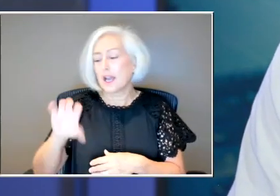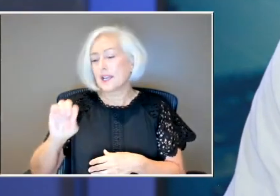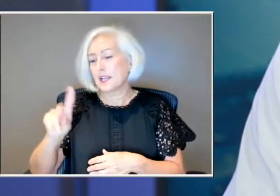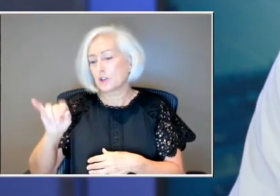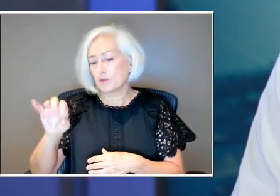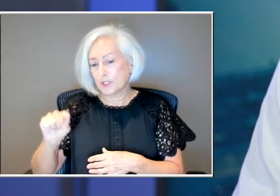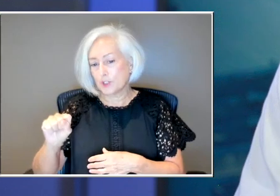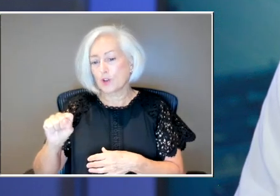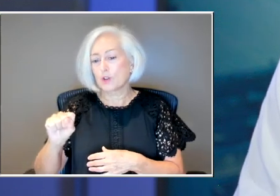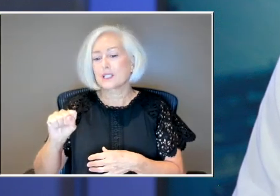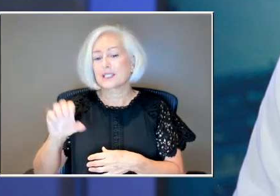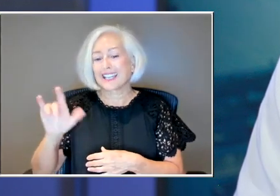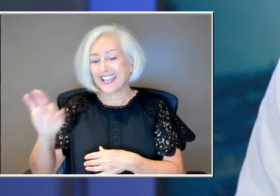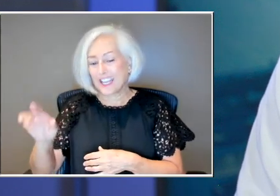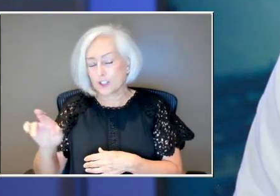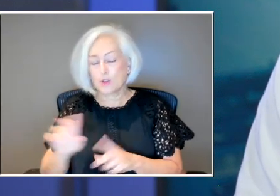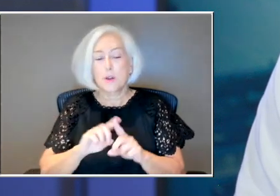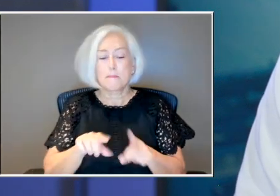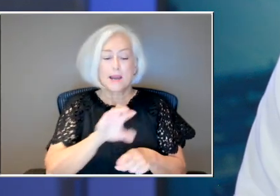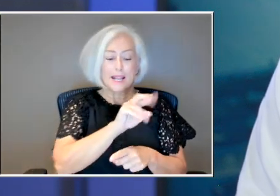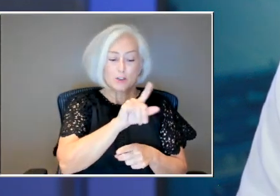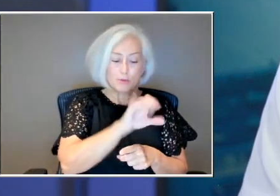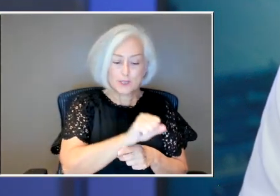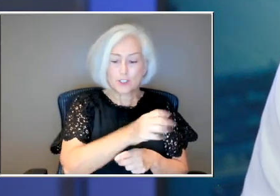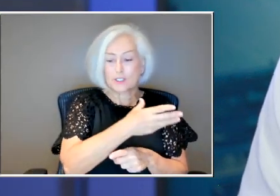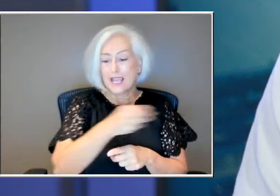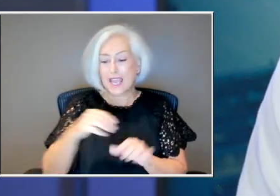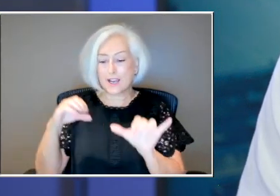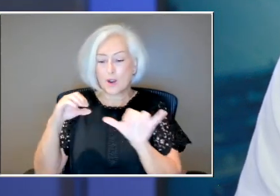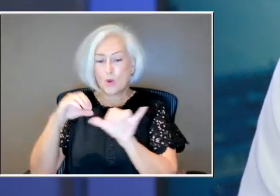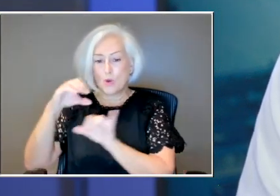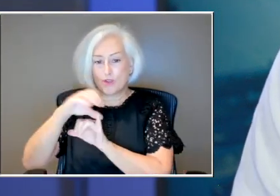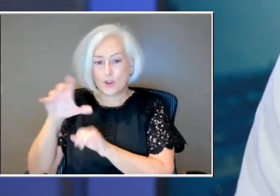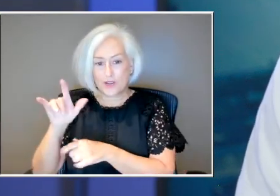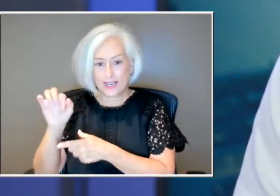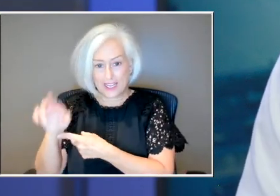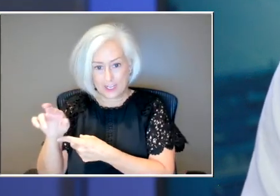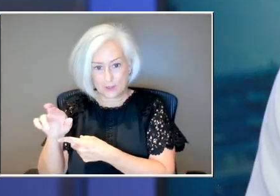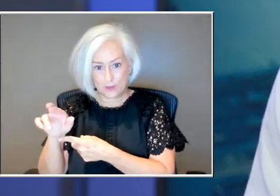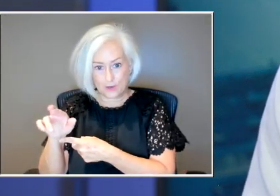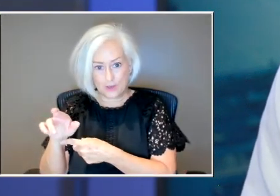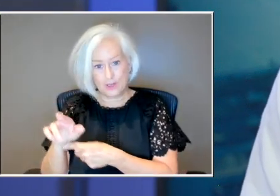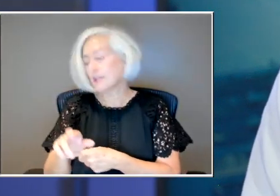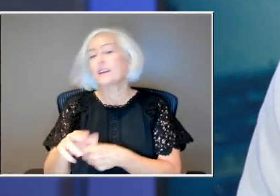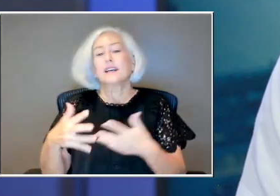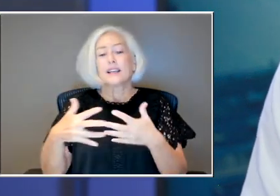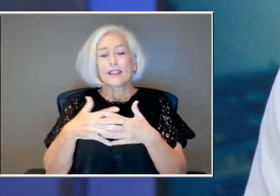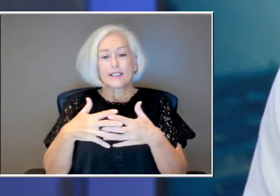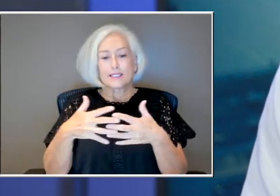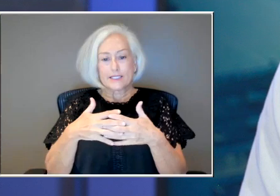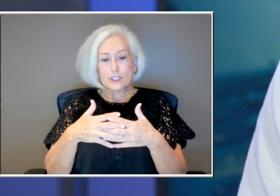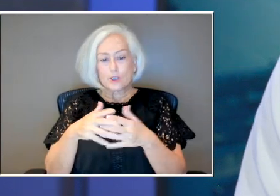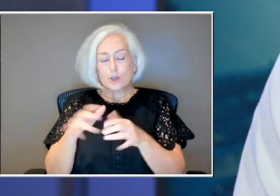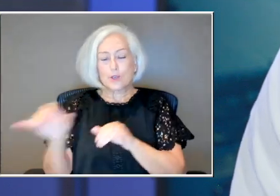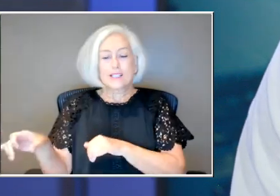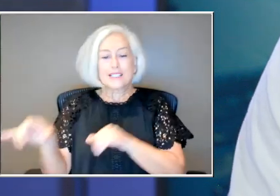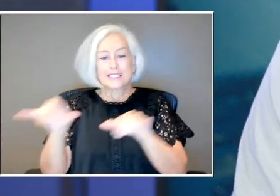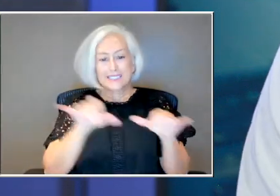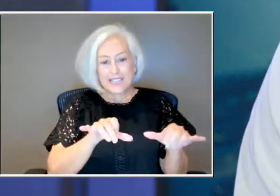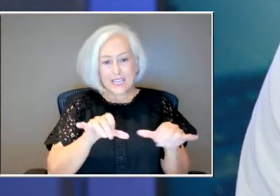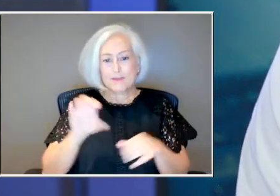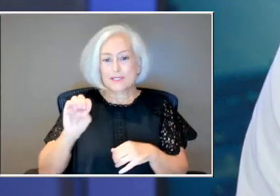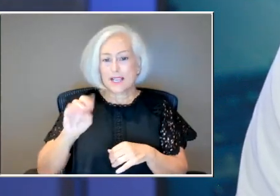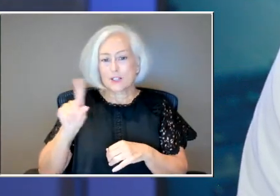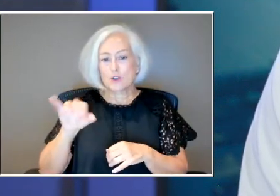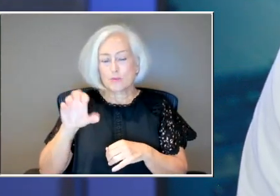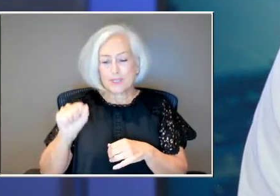but the tissue that is endometriosis is very similar to the endometrial lining, so where